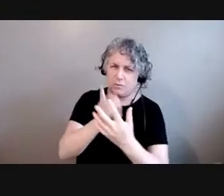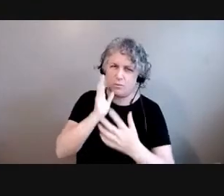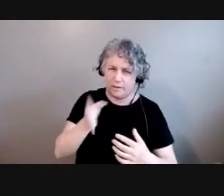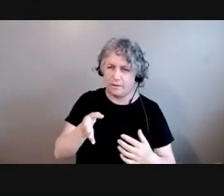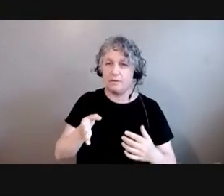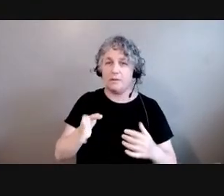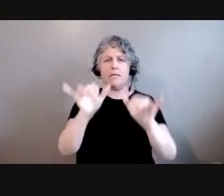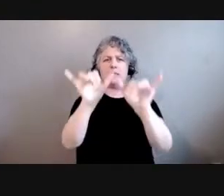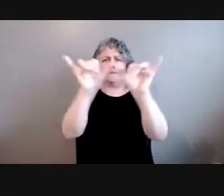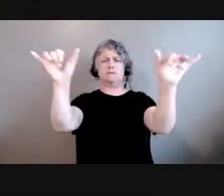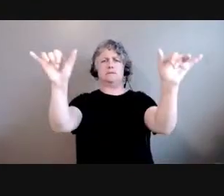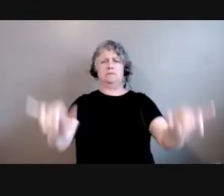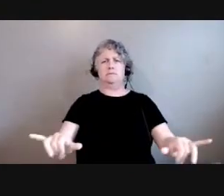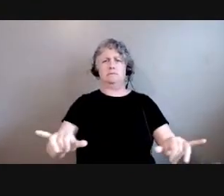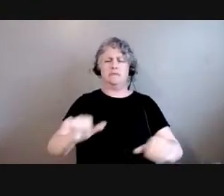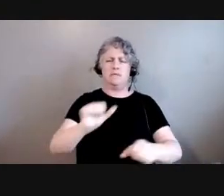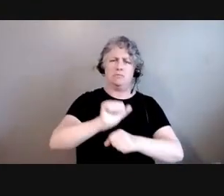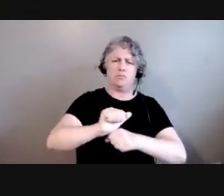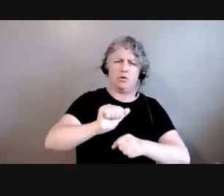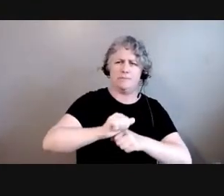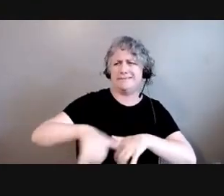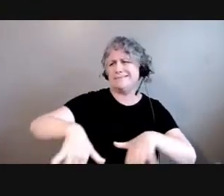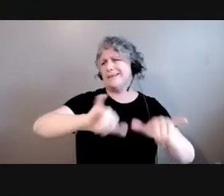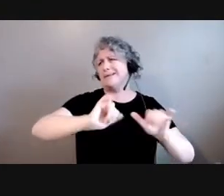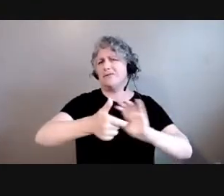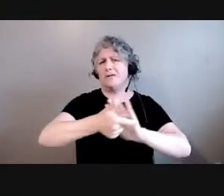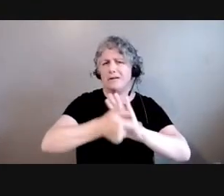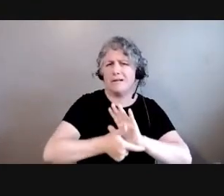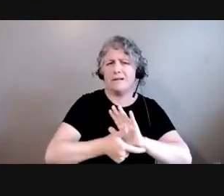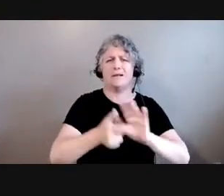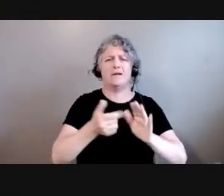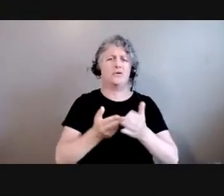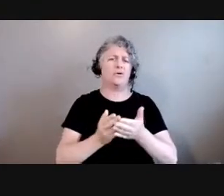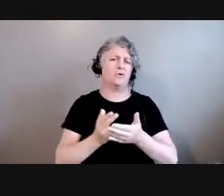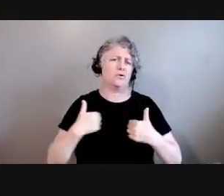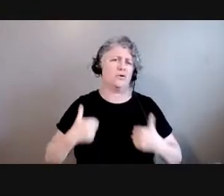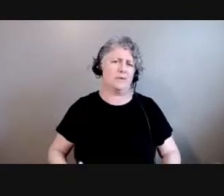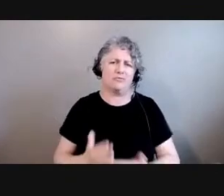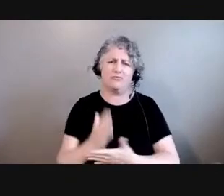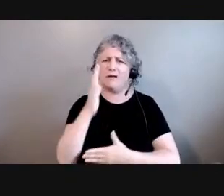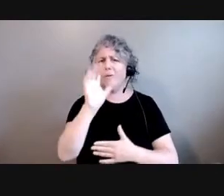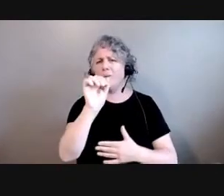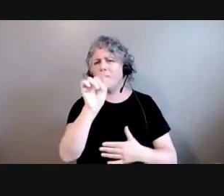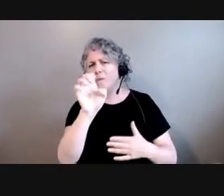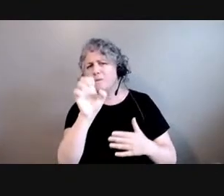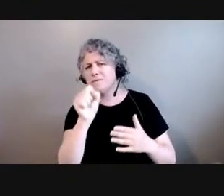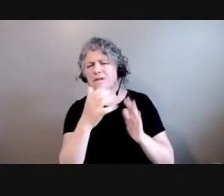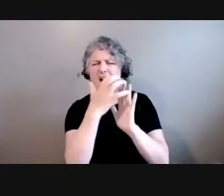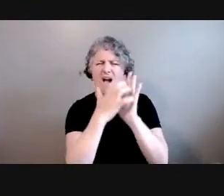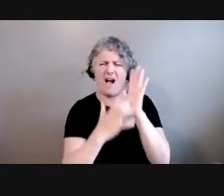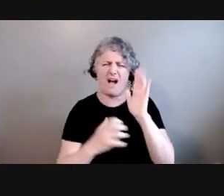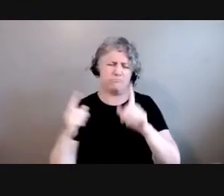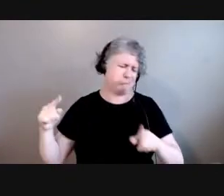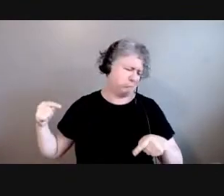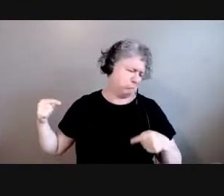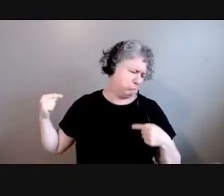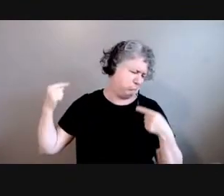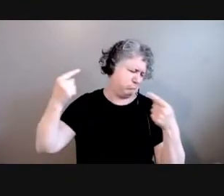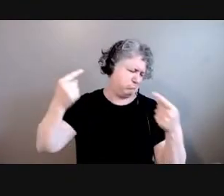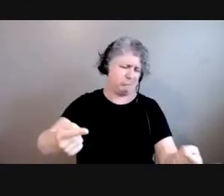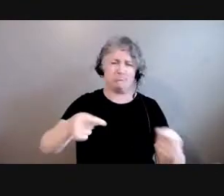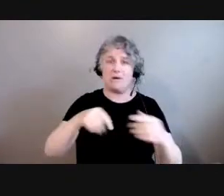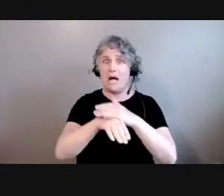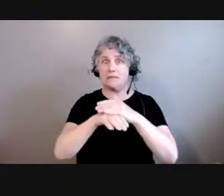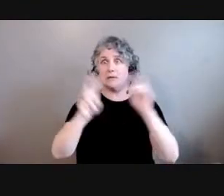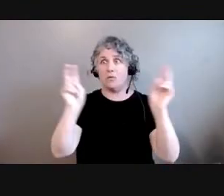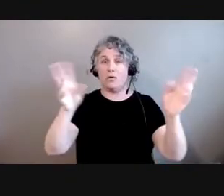enshrined in employment standards and human rights codes for decades and embedded in accessibility frameworks around the